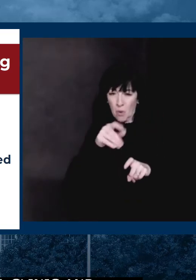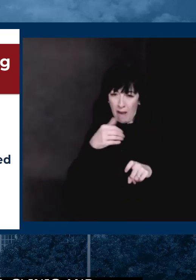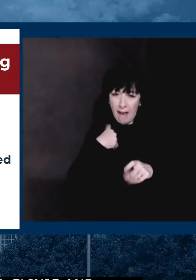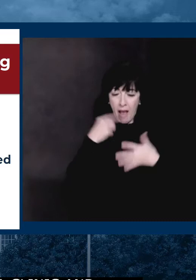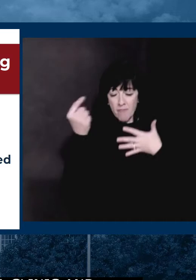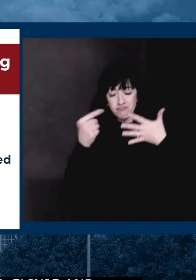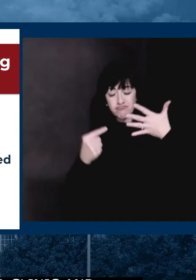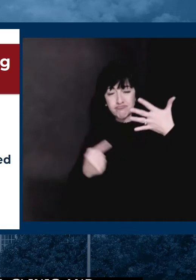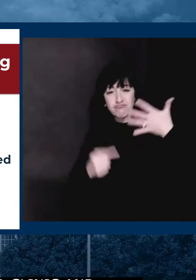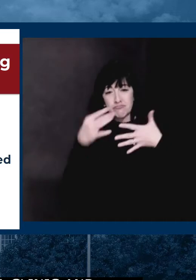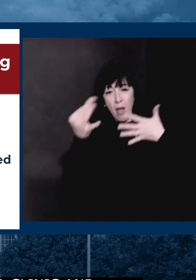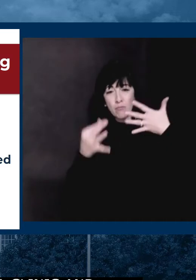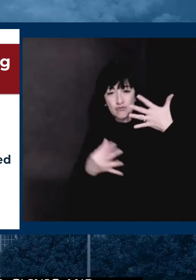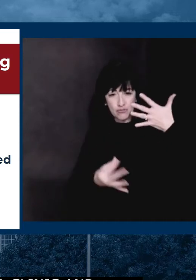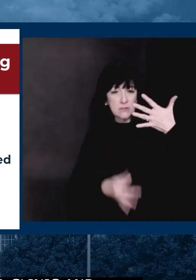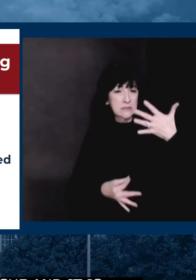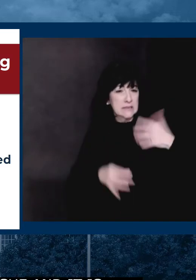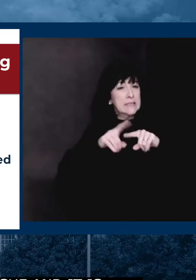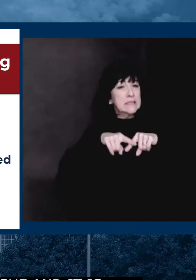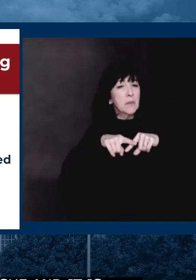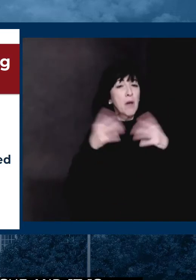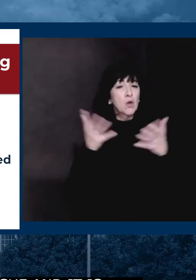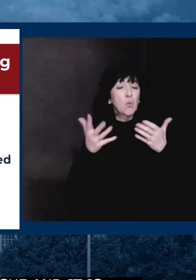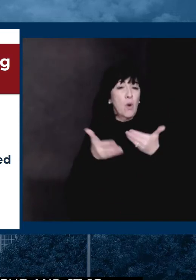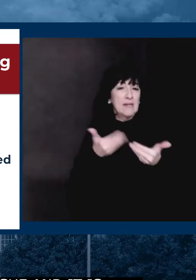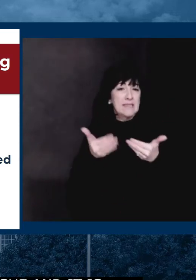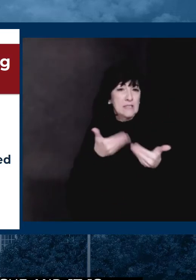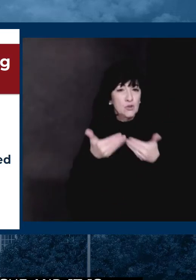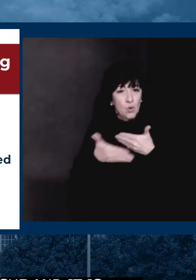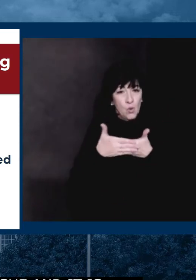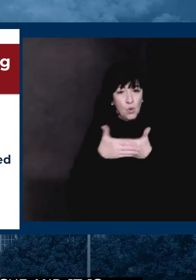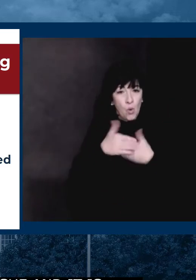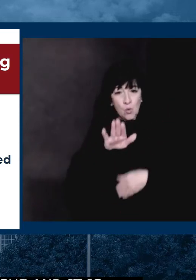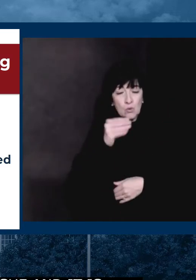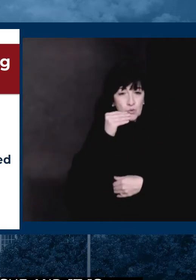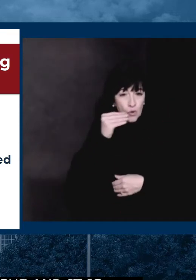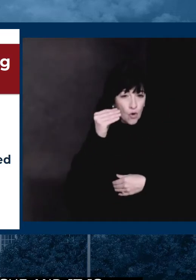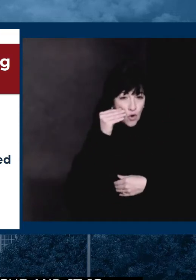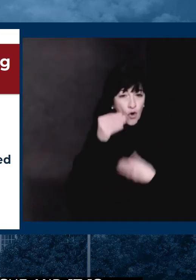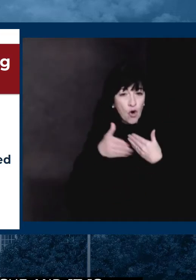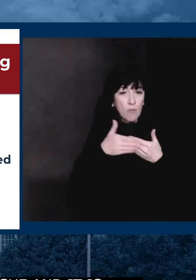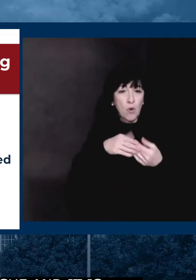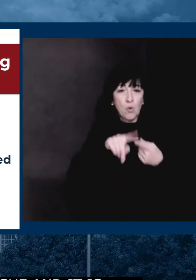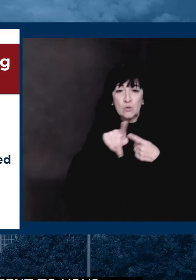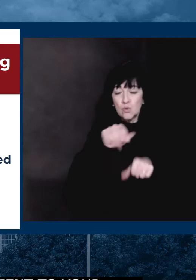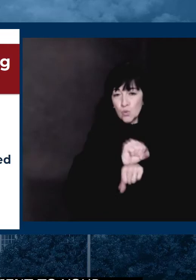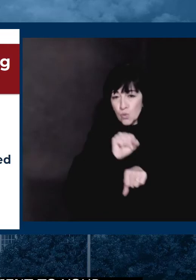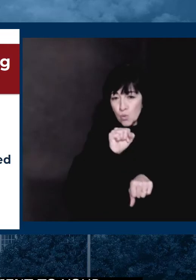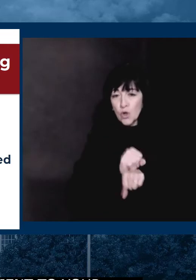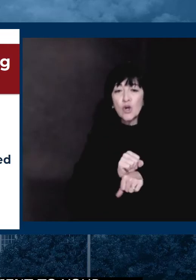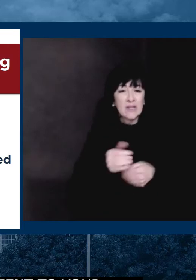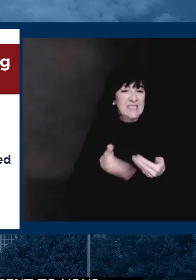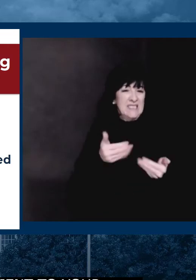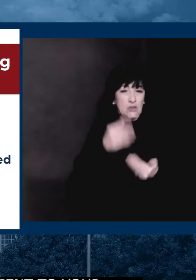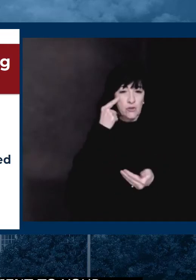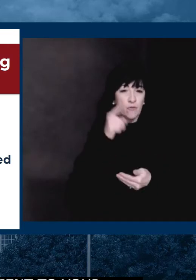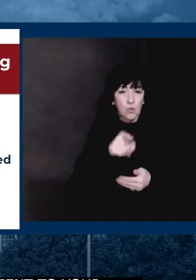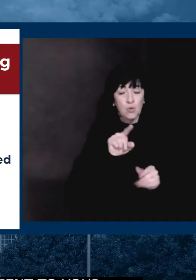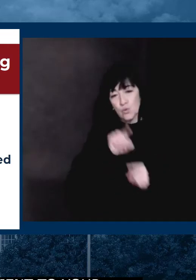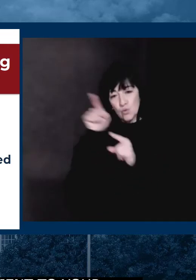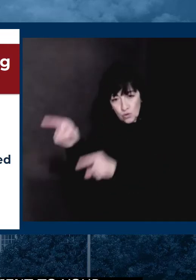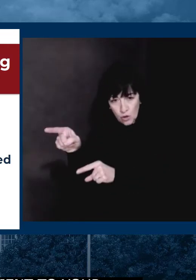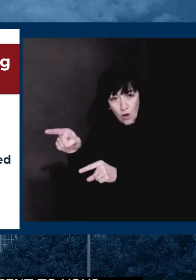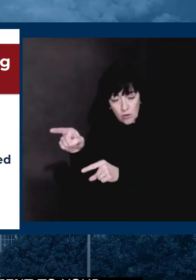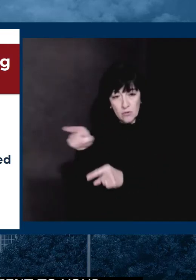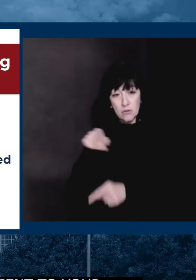to your location. So you could check that out at de.gov/get tested. Also,